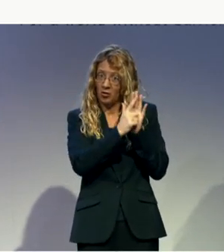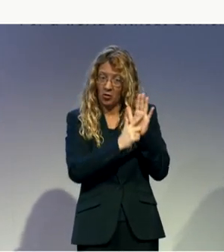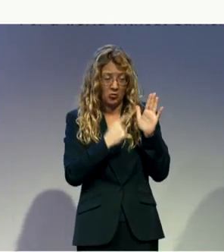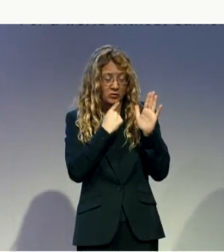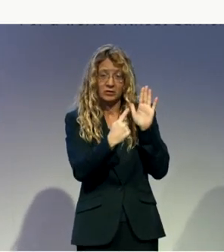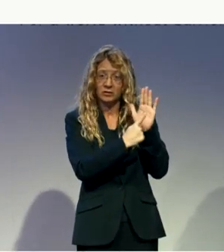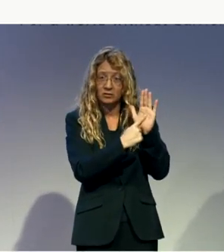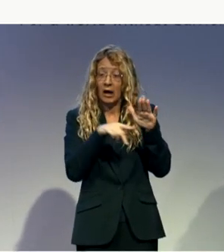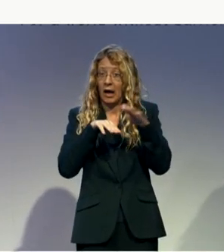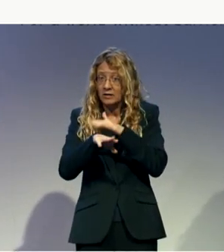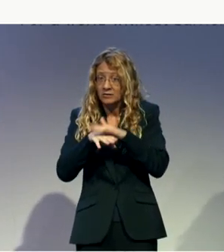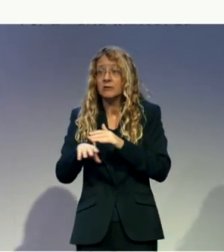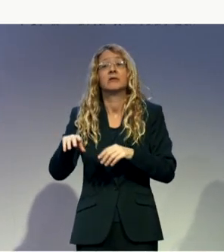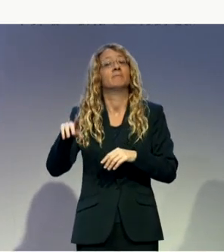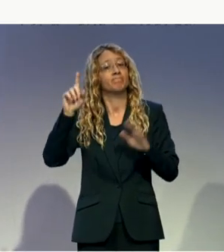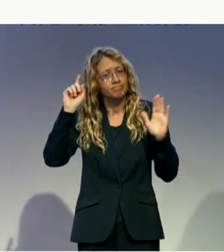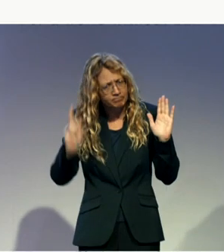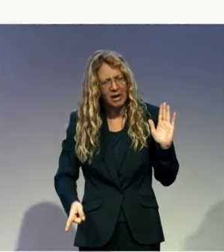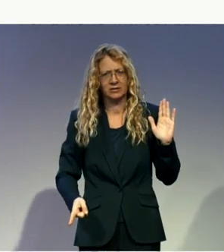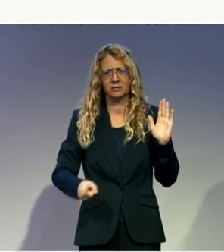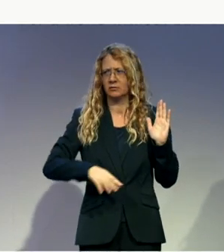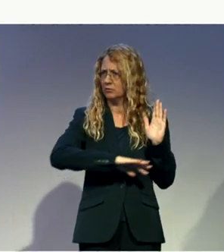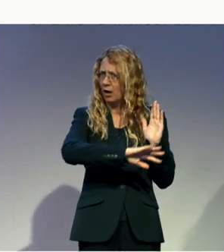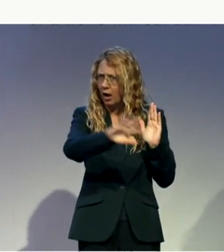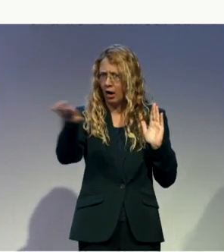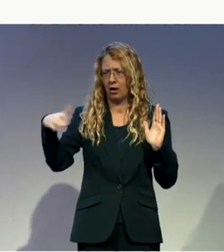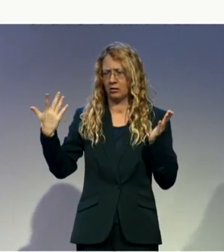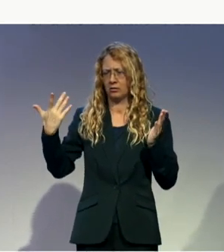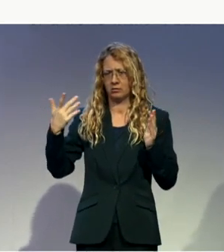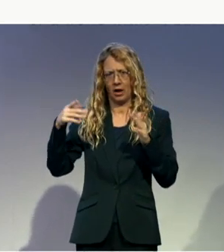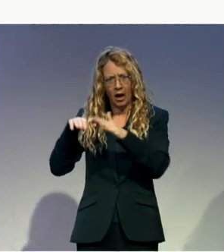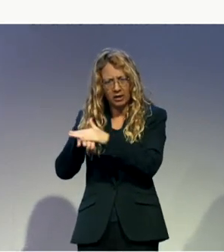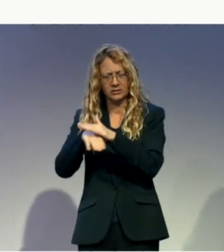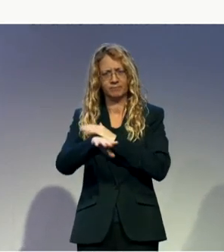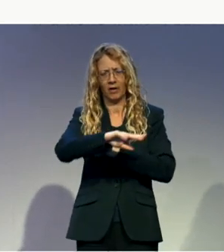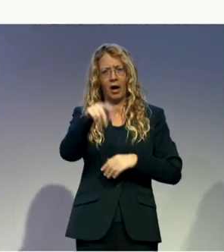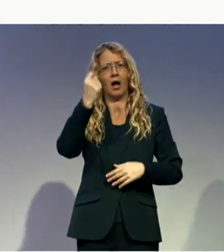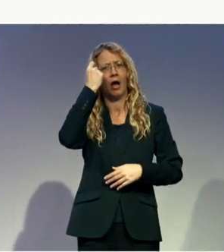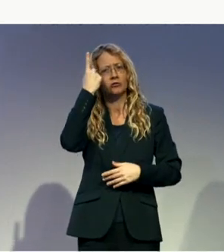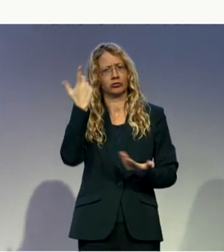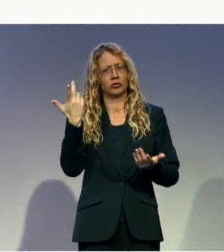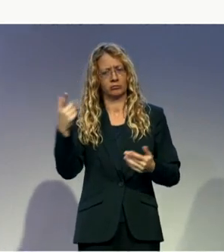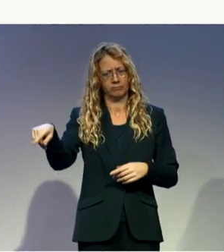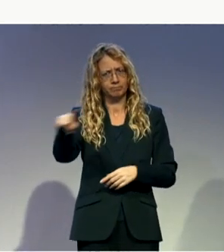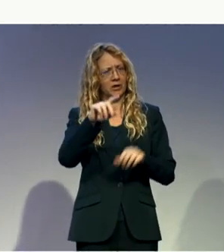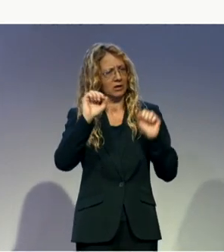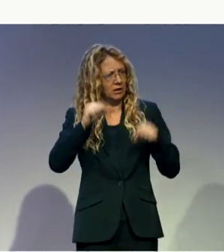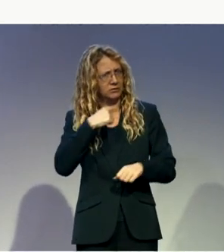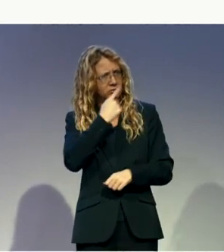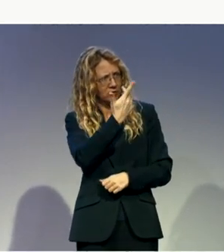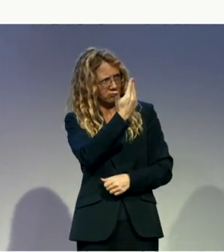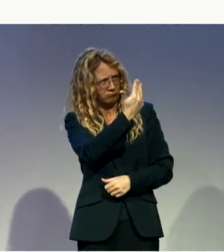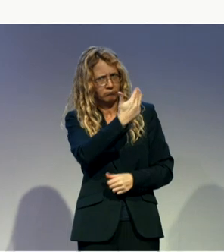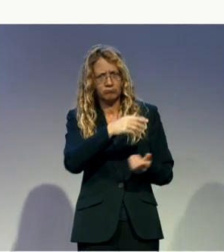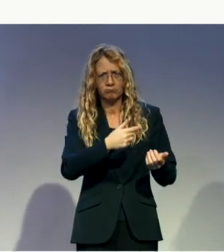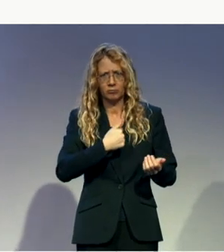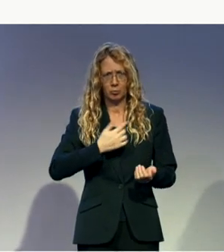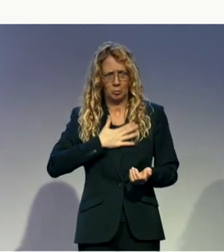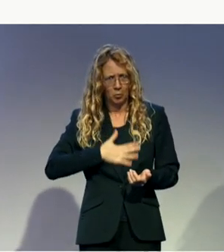we can to demand the impact in the voting